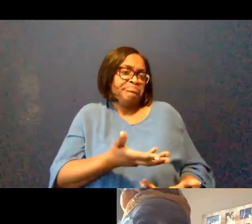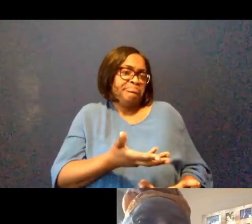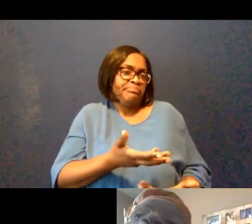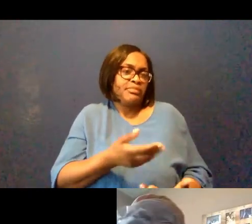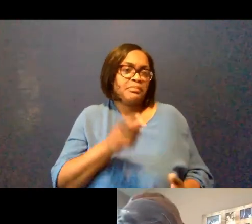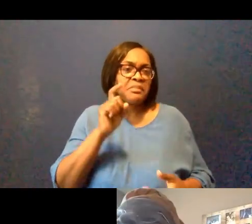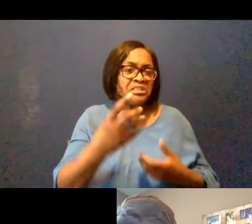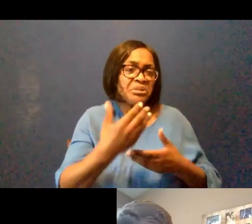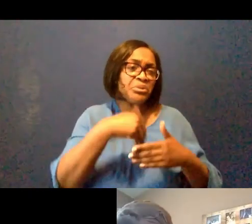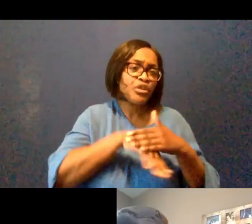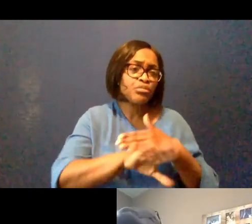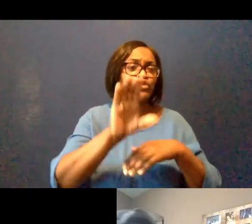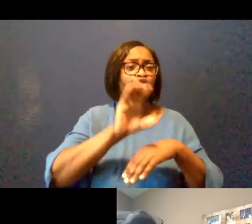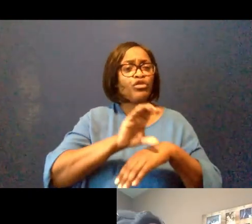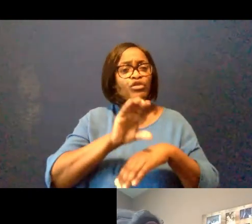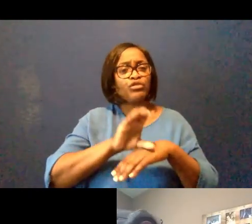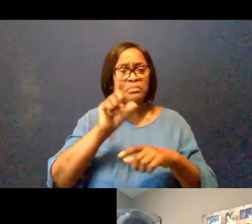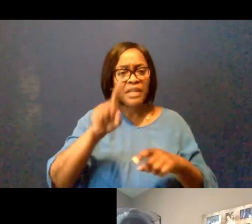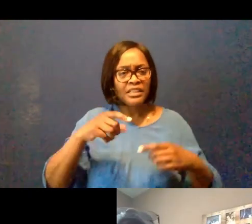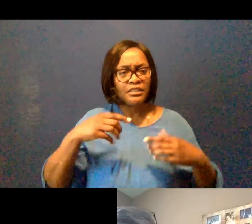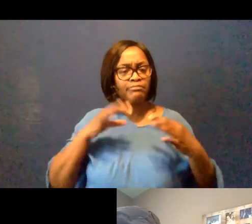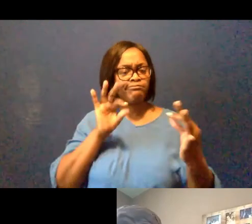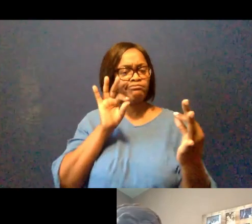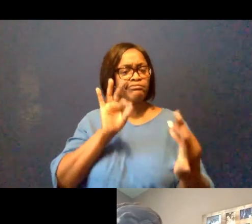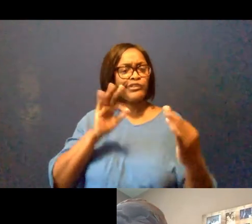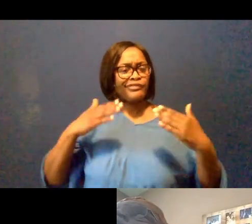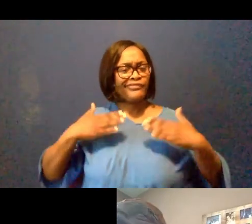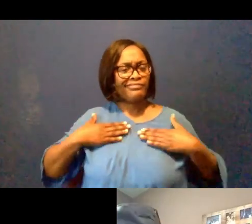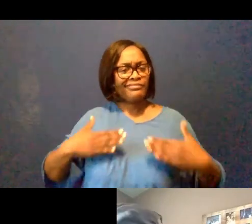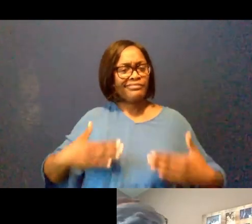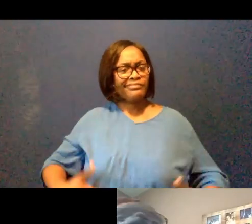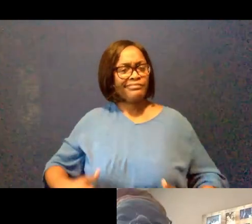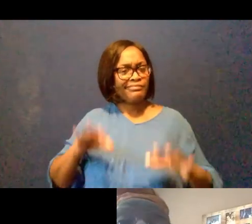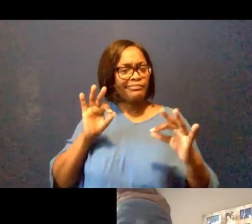21 and 18,